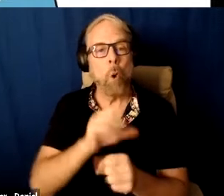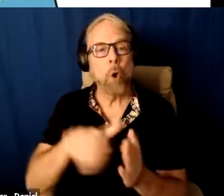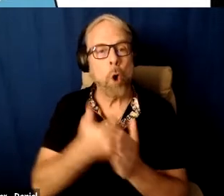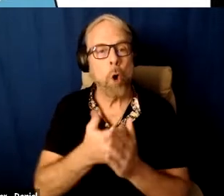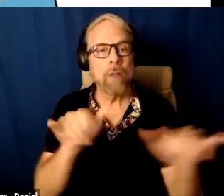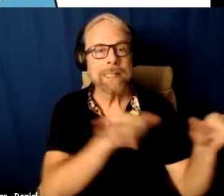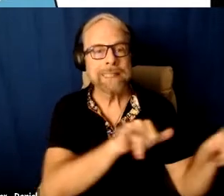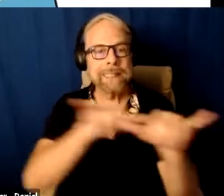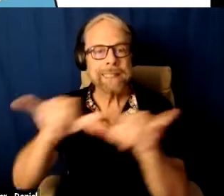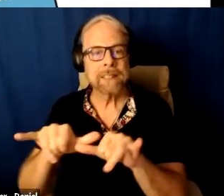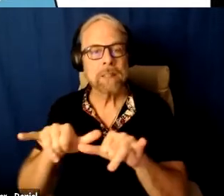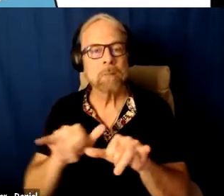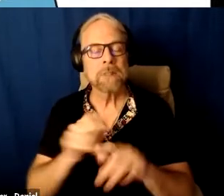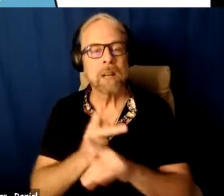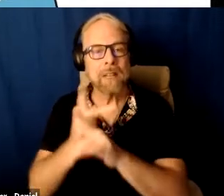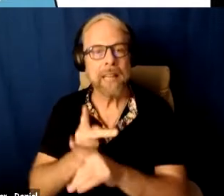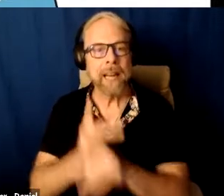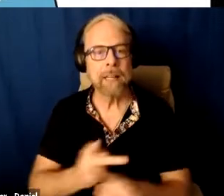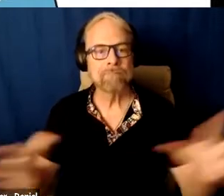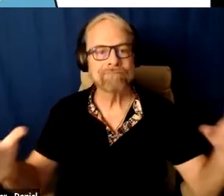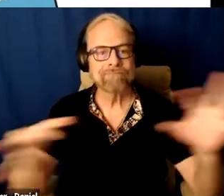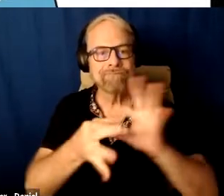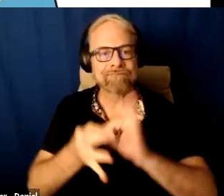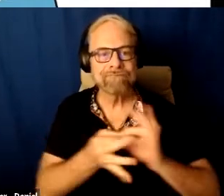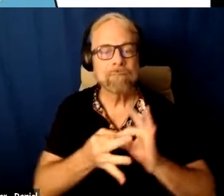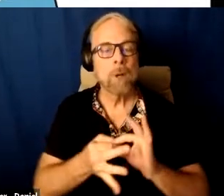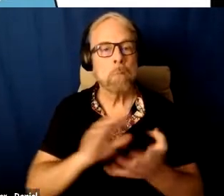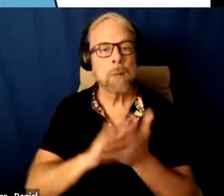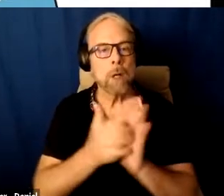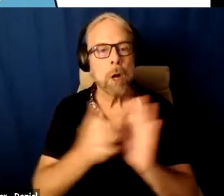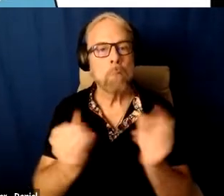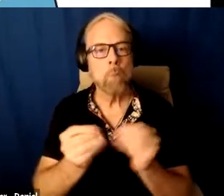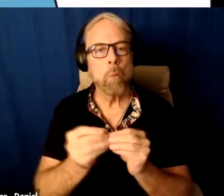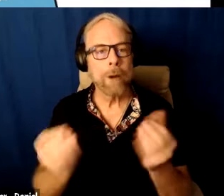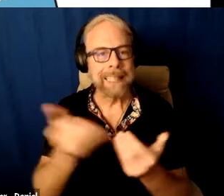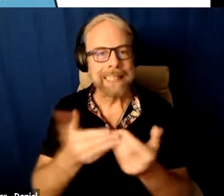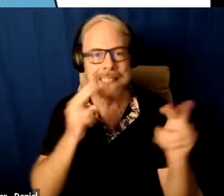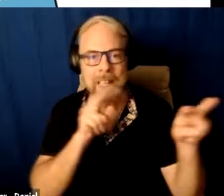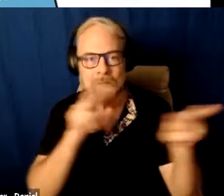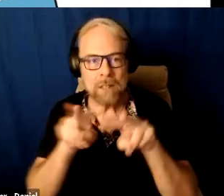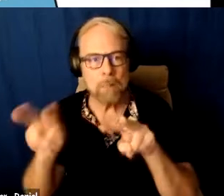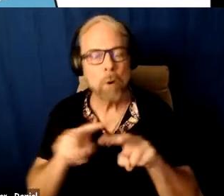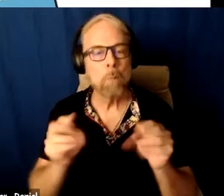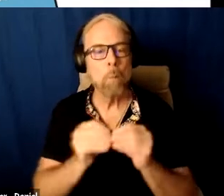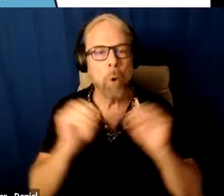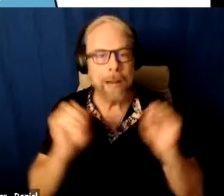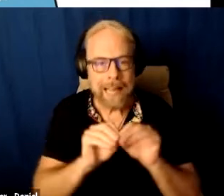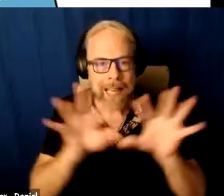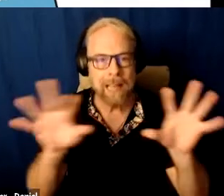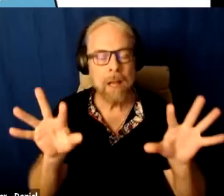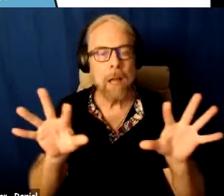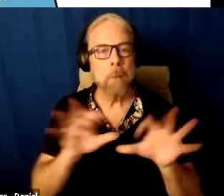together, to make them more visible, to be able to see them more clearly, to make the spaces in between